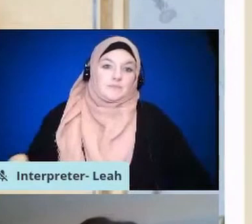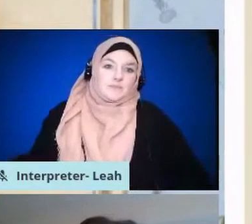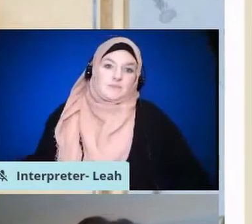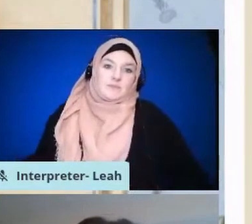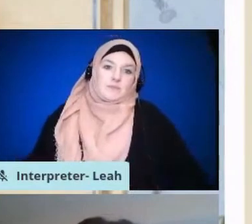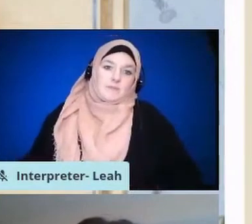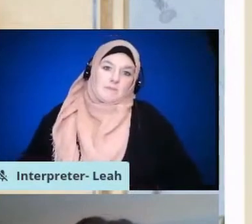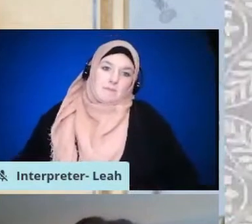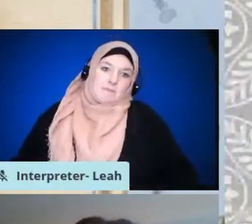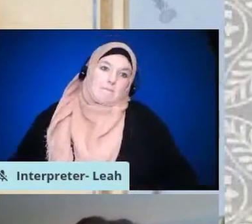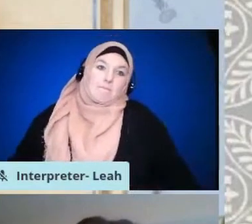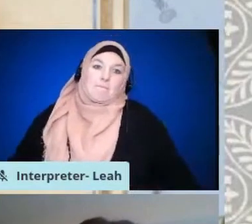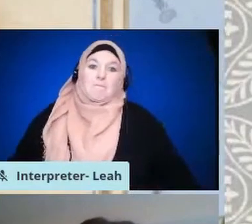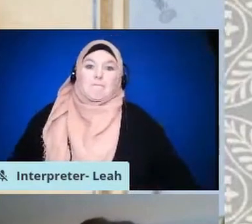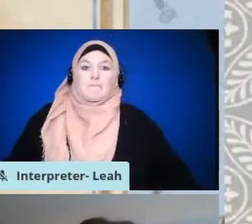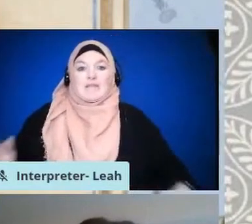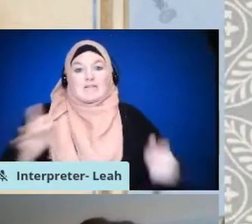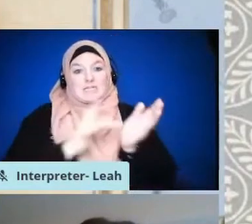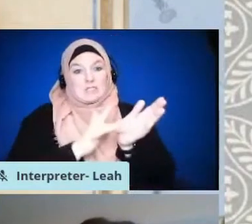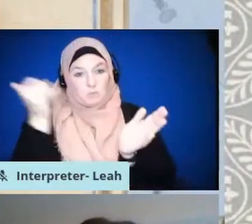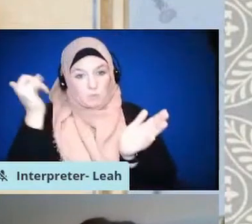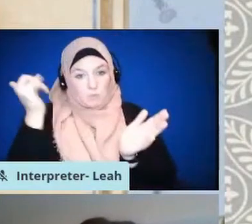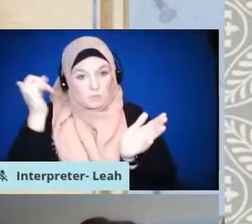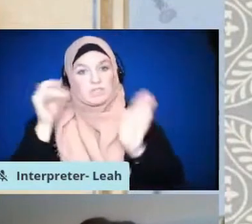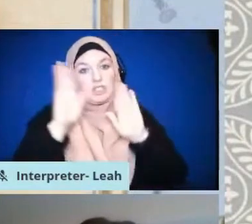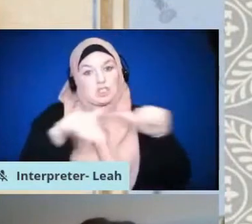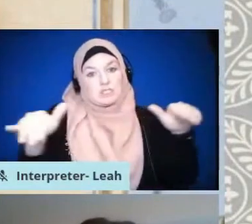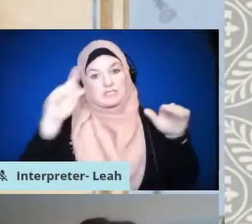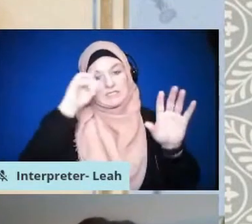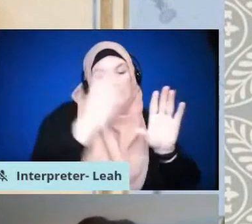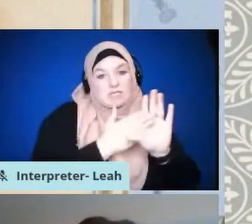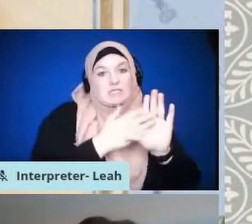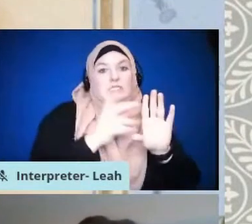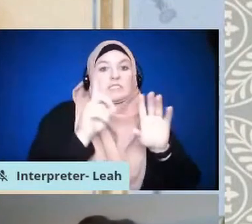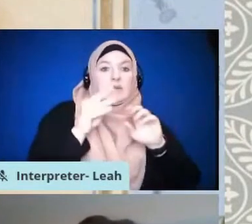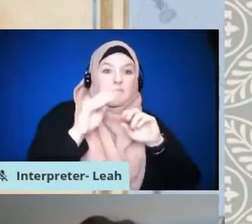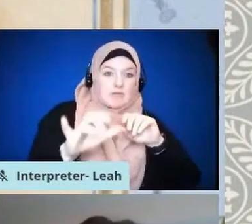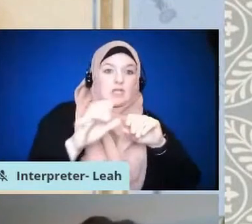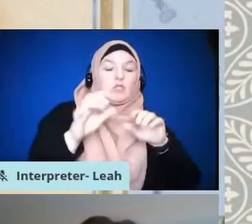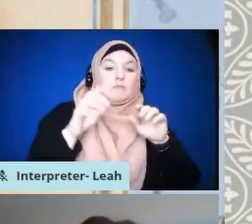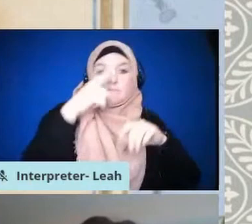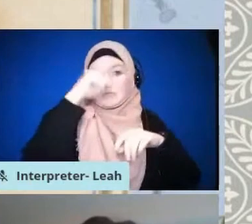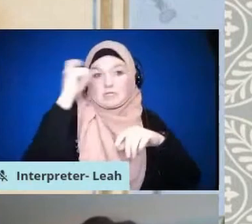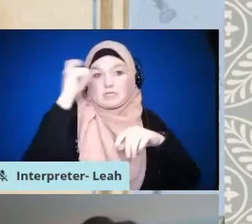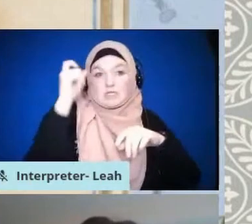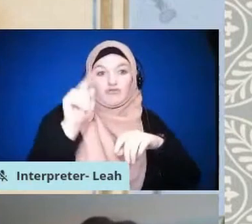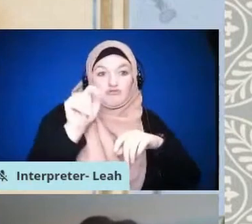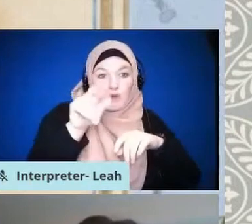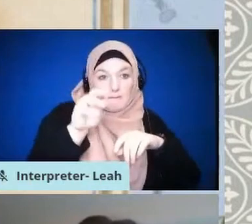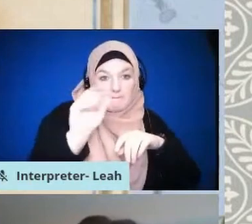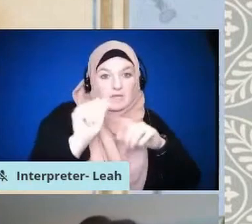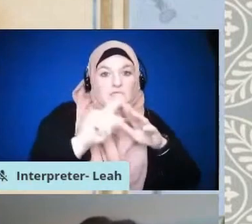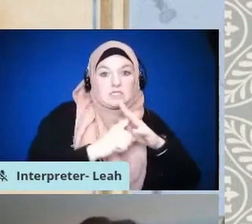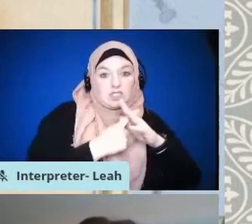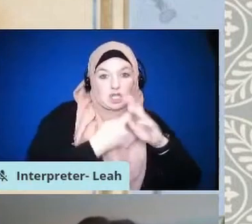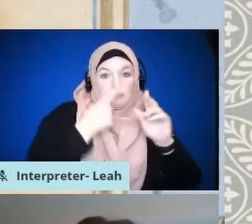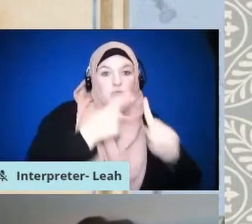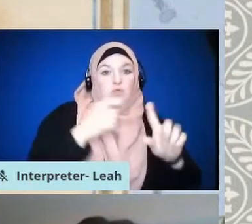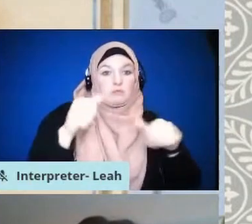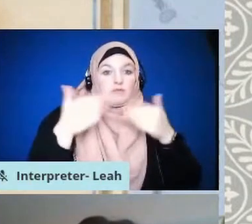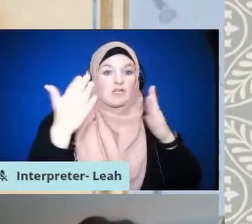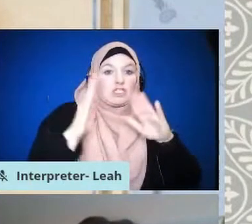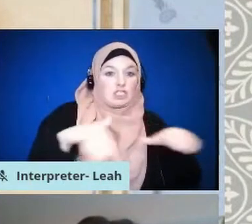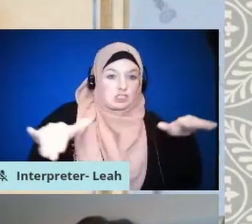Exploiting children's psychospiritual dynamic due to trauma can be a starting point to